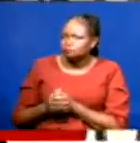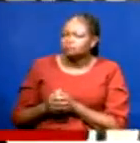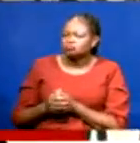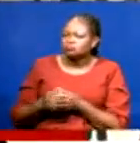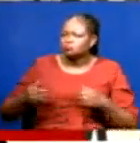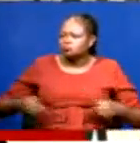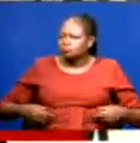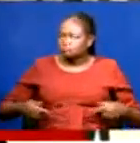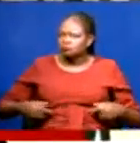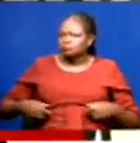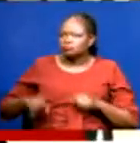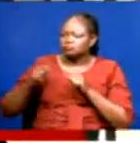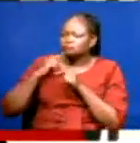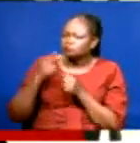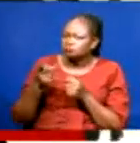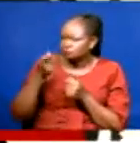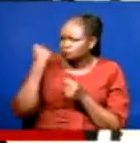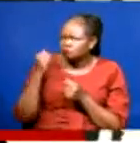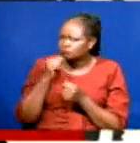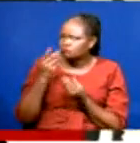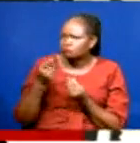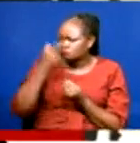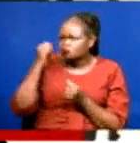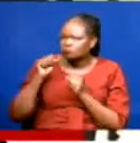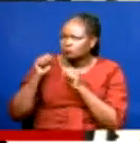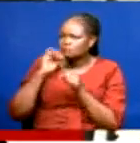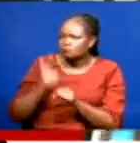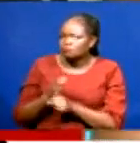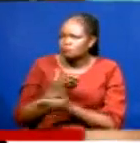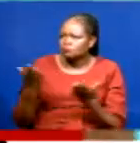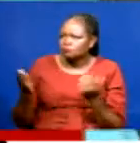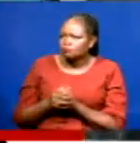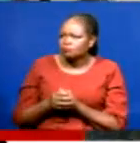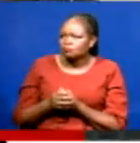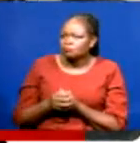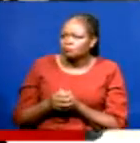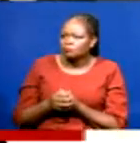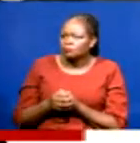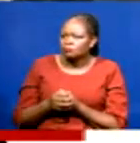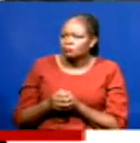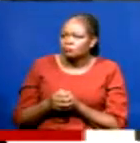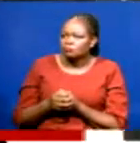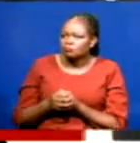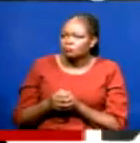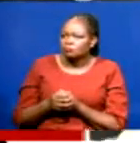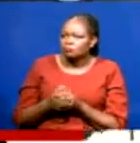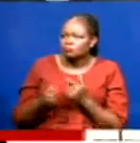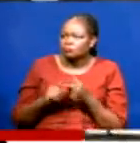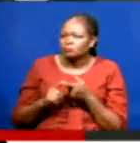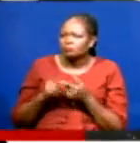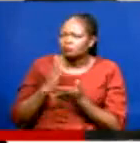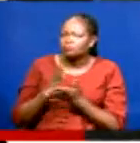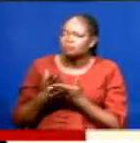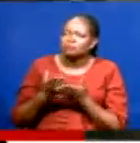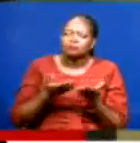easy, because again, boxing gives them the world under their feet, right? Yeah, it takes a lot of passion,